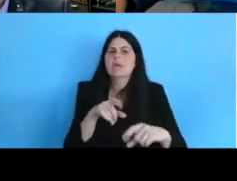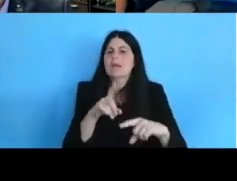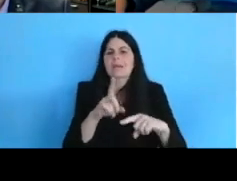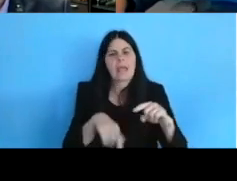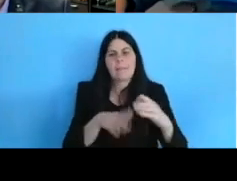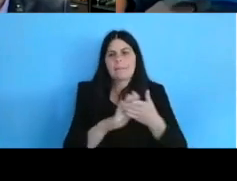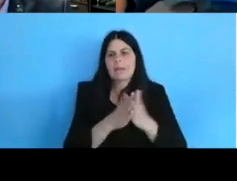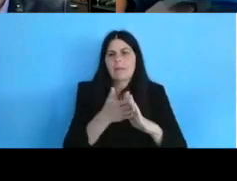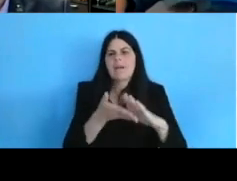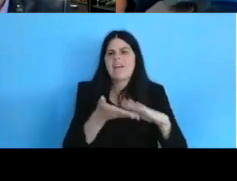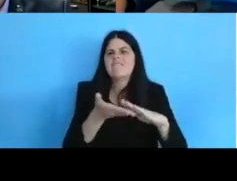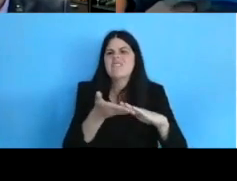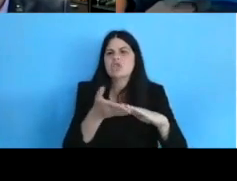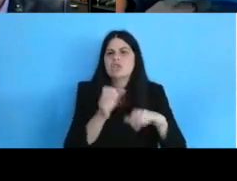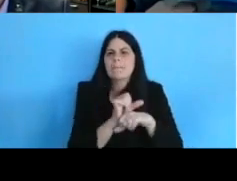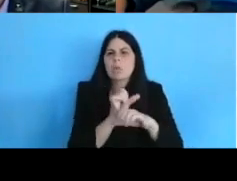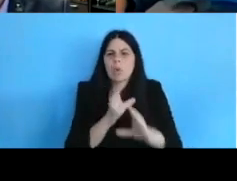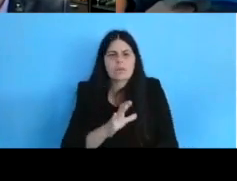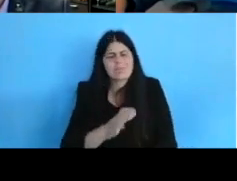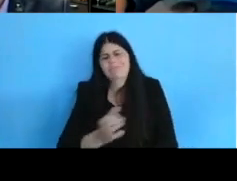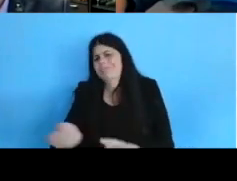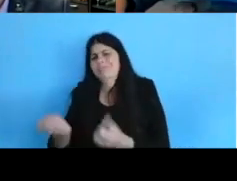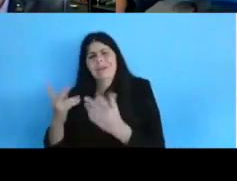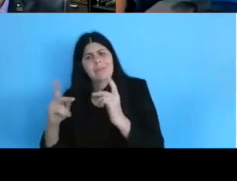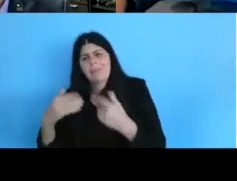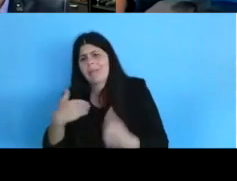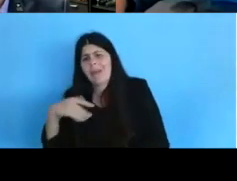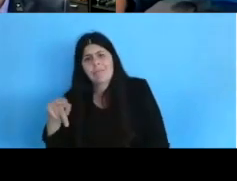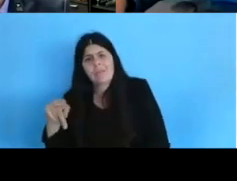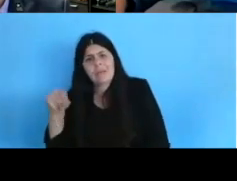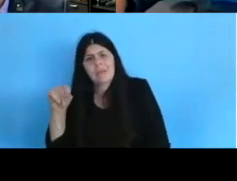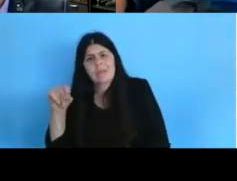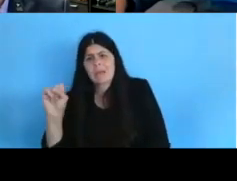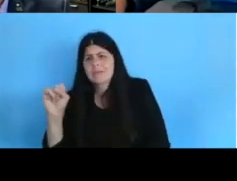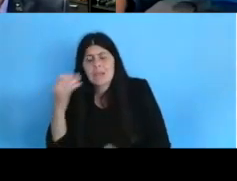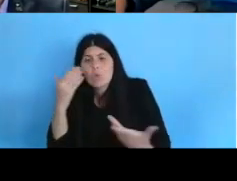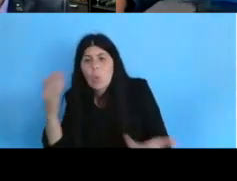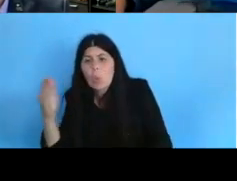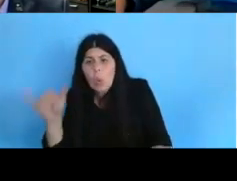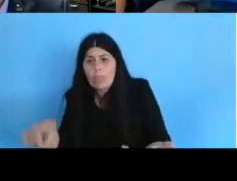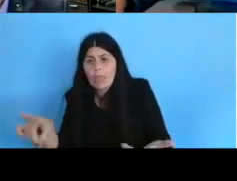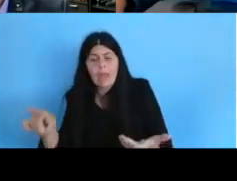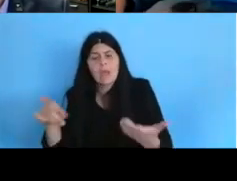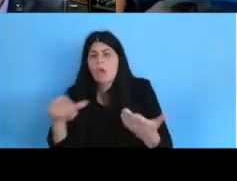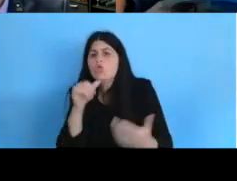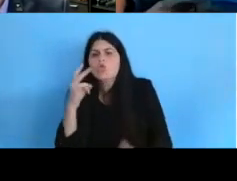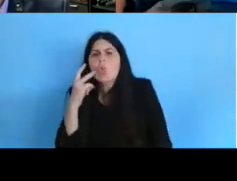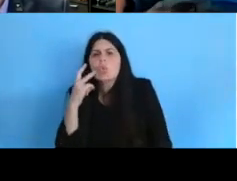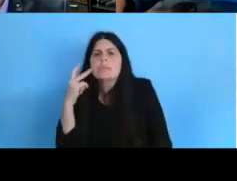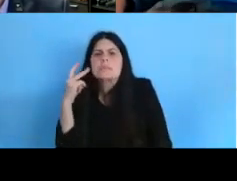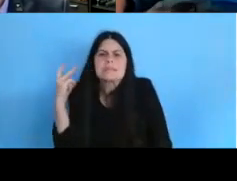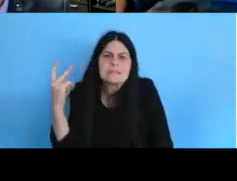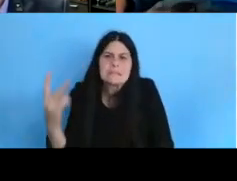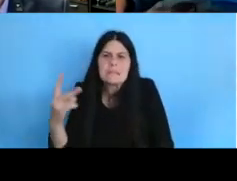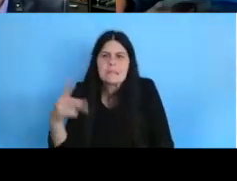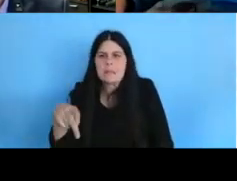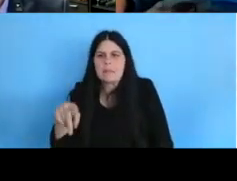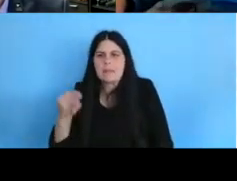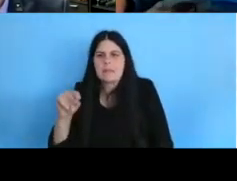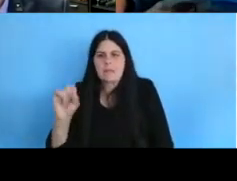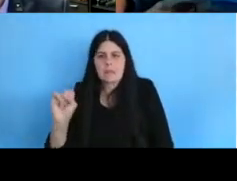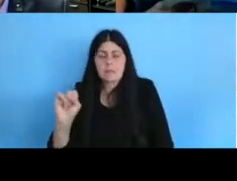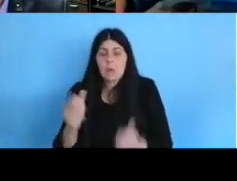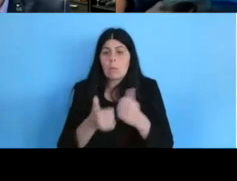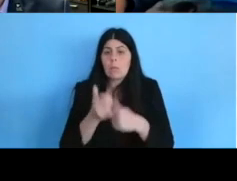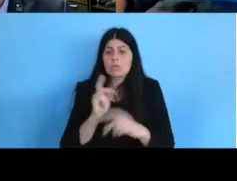have PTS. Many folks have PTS that you would never even think they have, because it's not something you see. Most think of disability